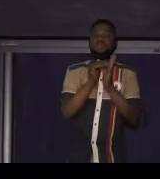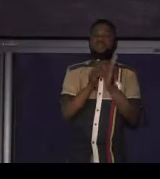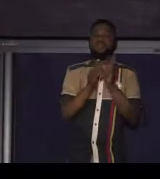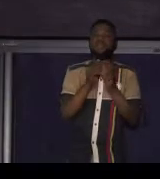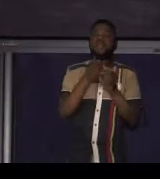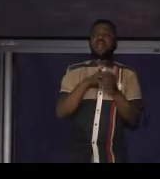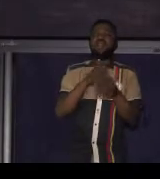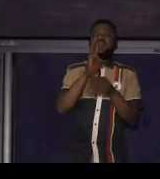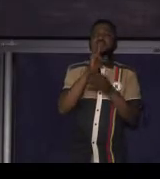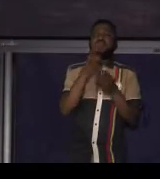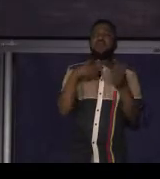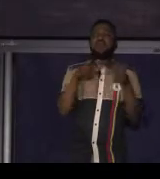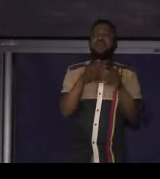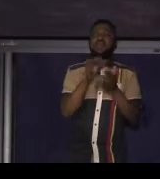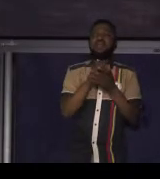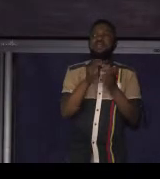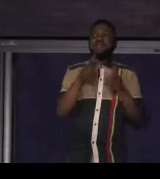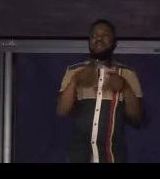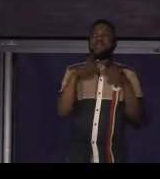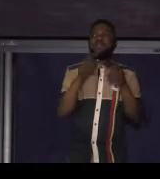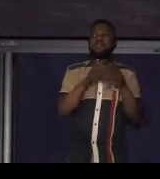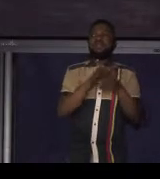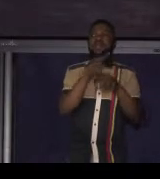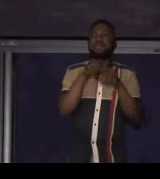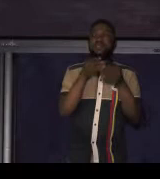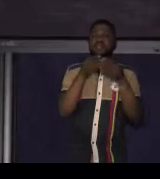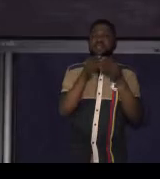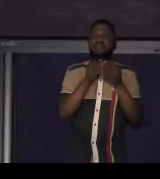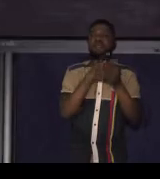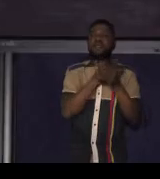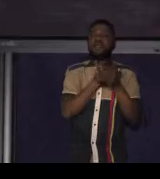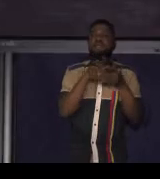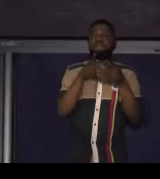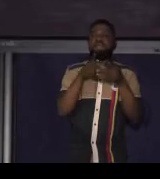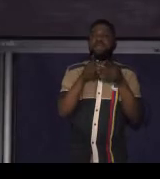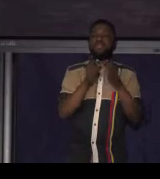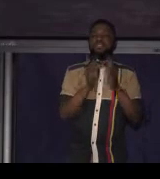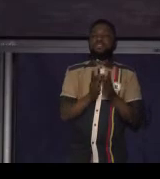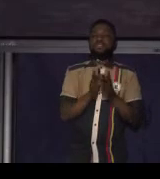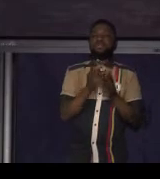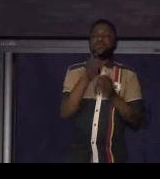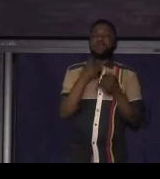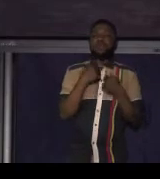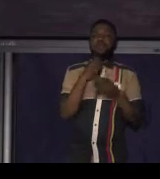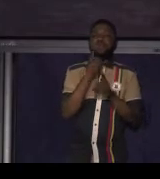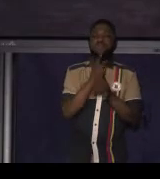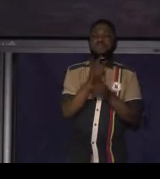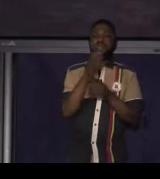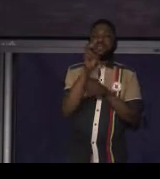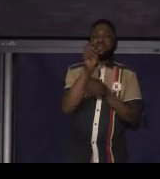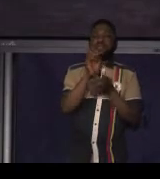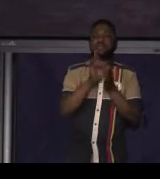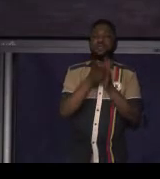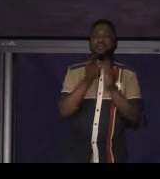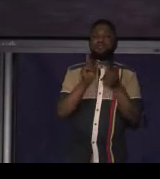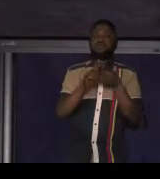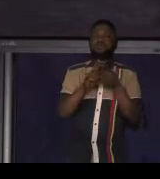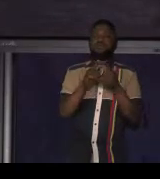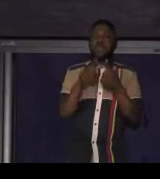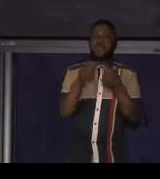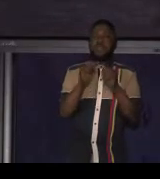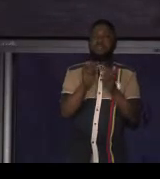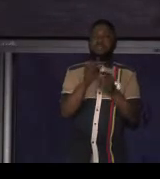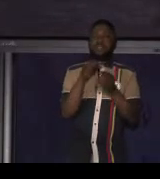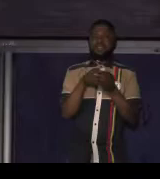Two, list any three values that promote nationalism and patriotism. You have just